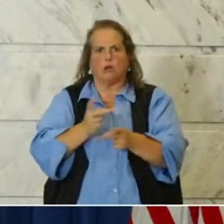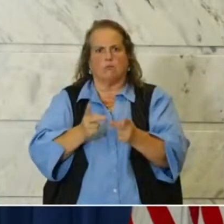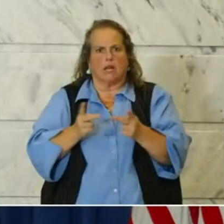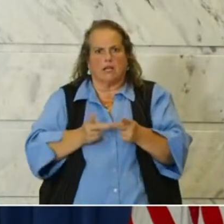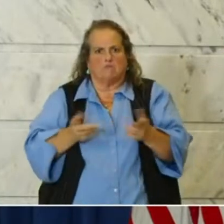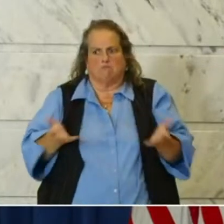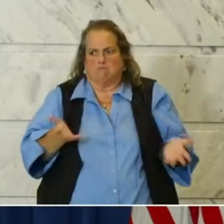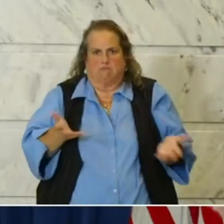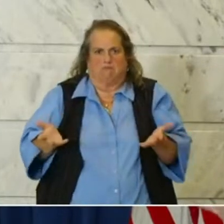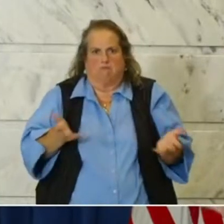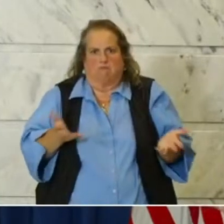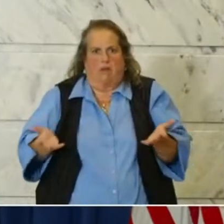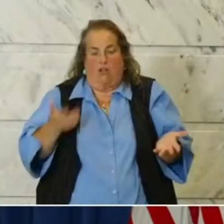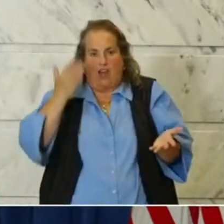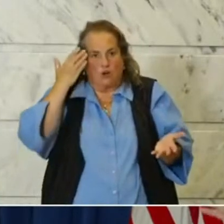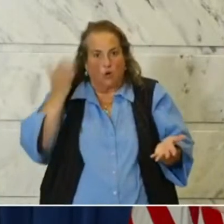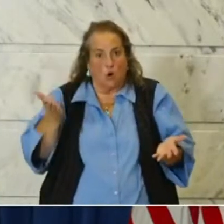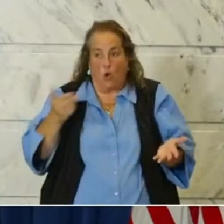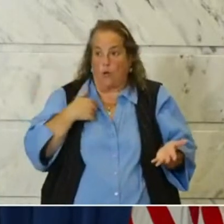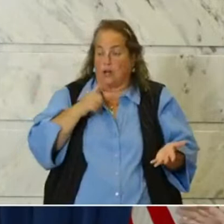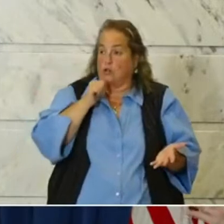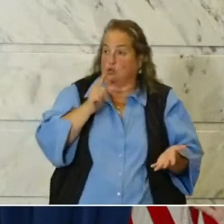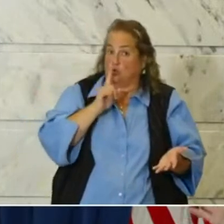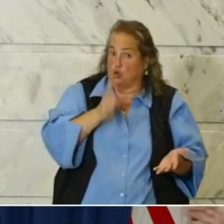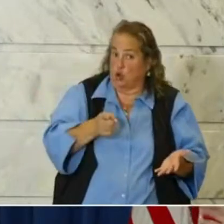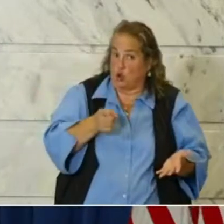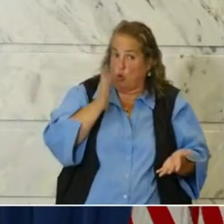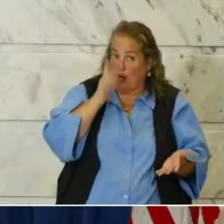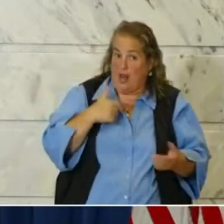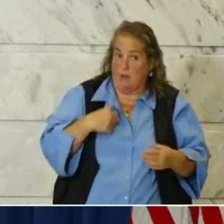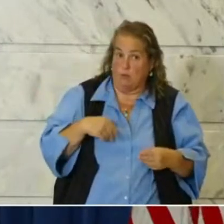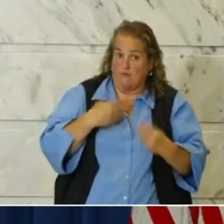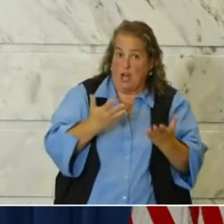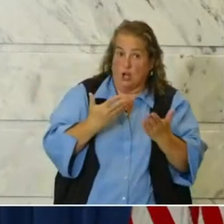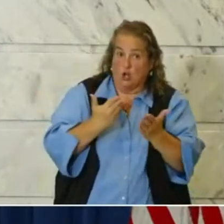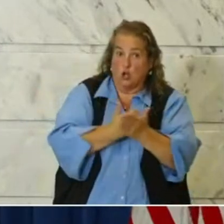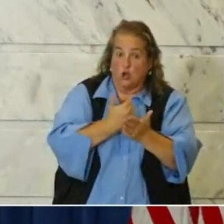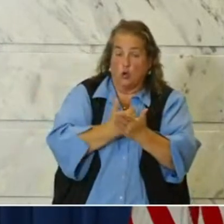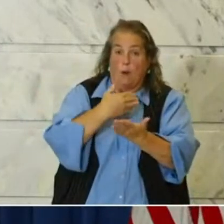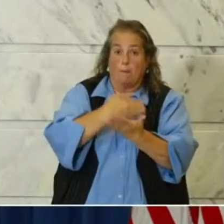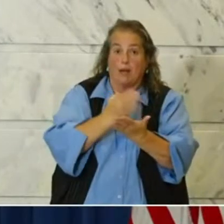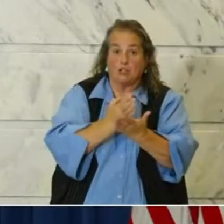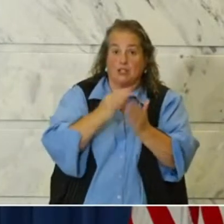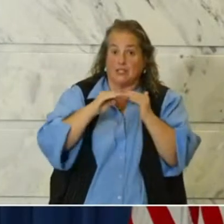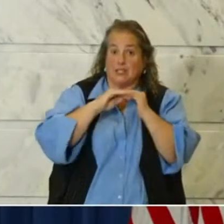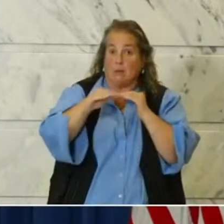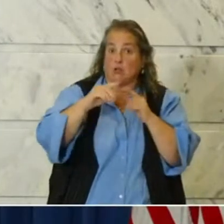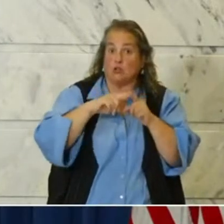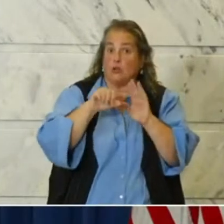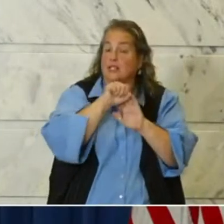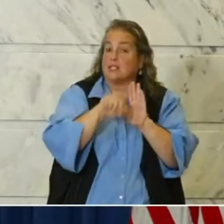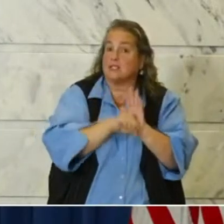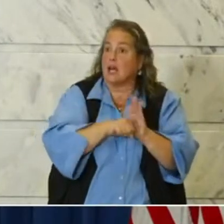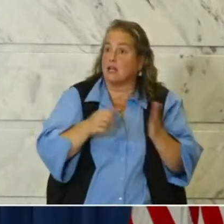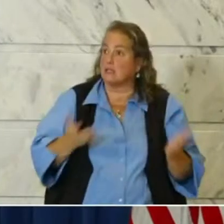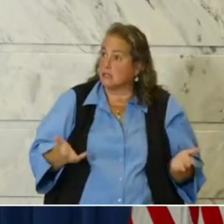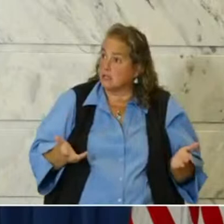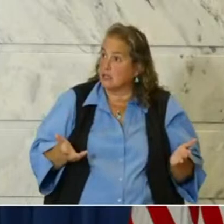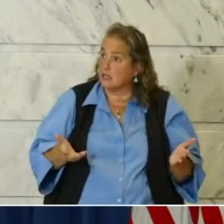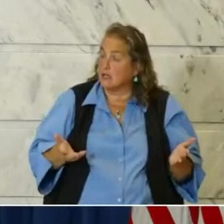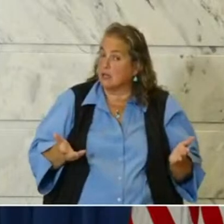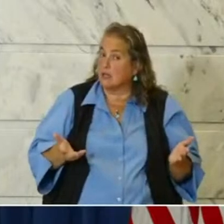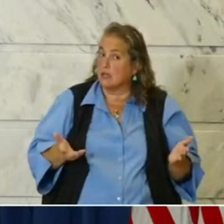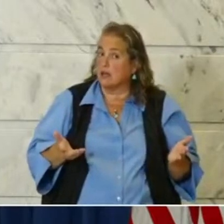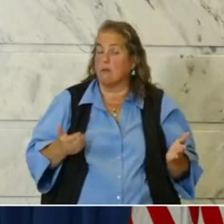say is, we're not sure that we are going to provide new budget stabilization to the states, but we may give